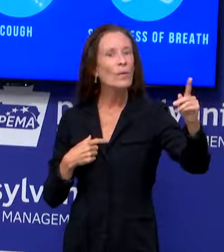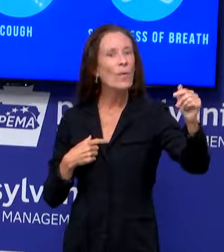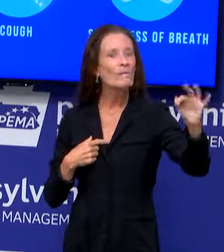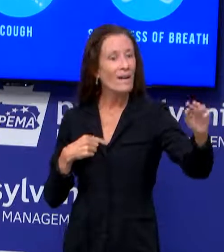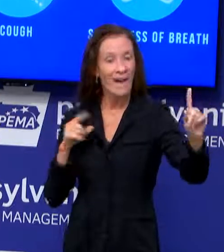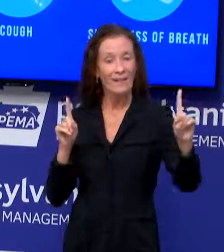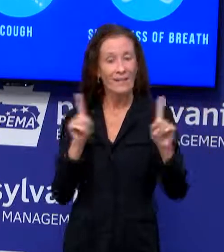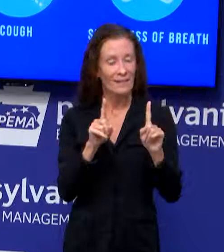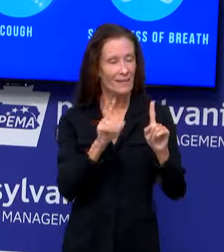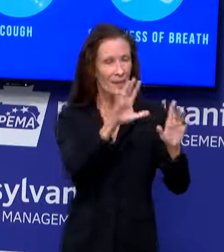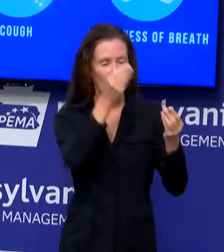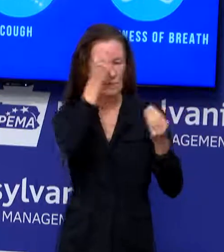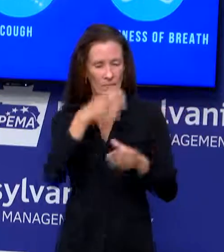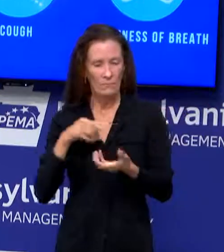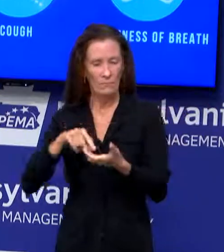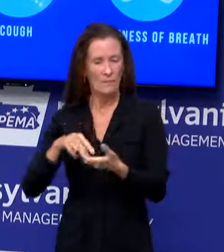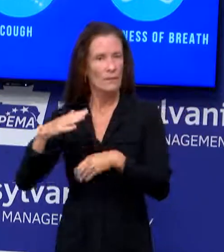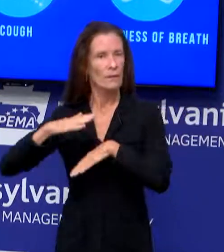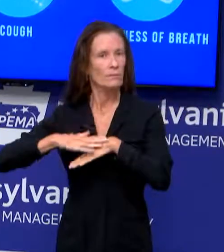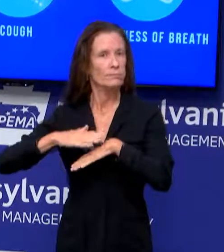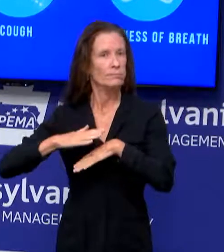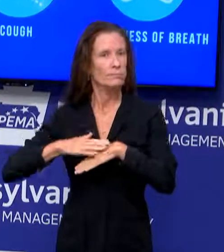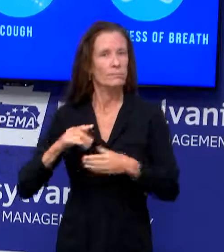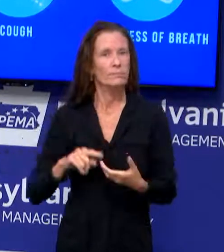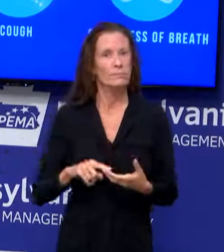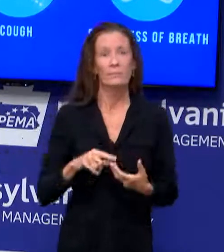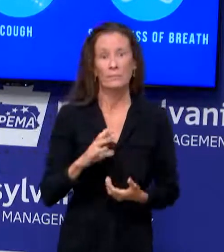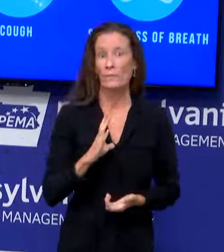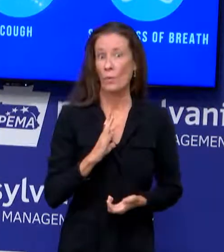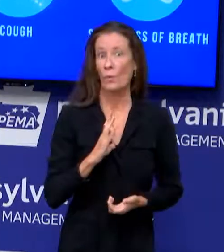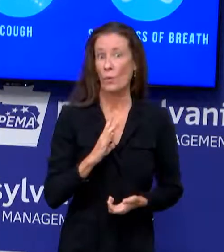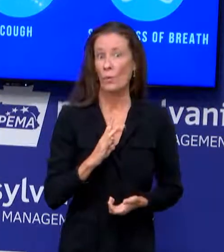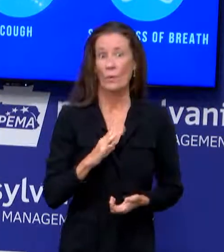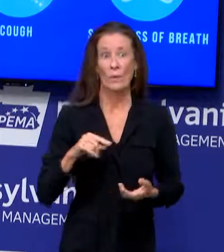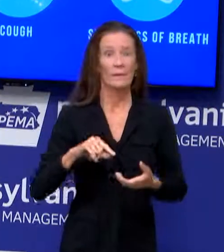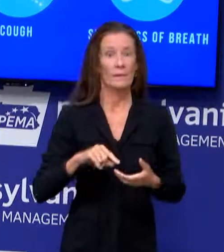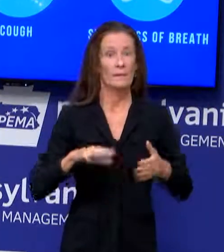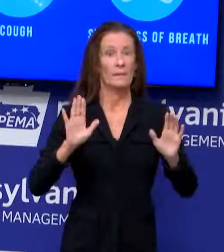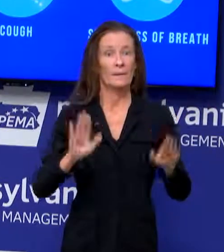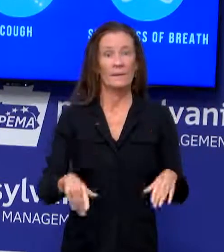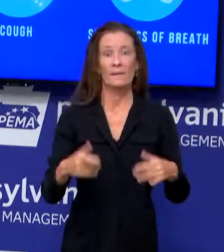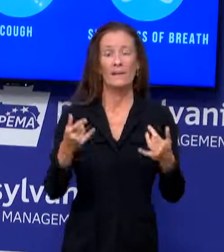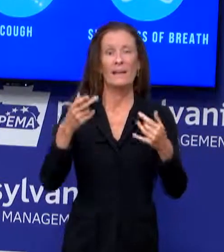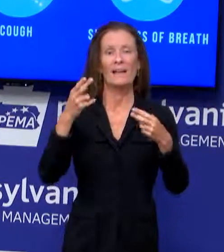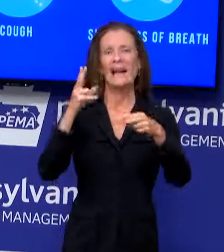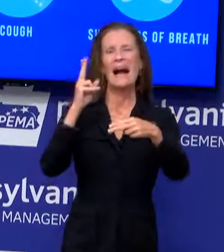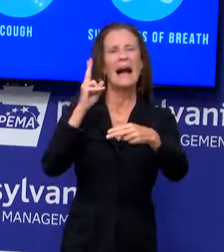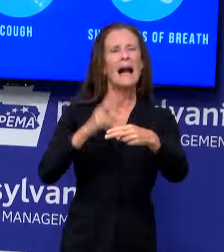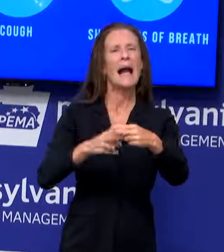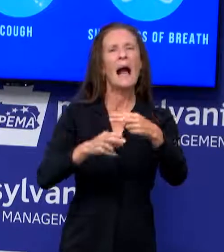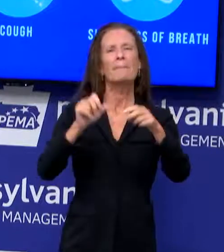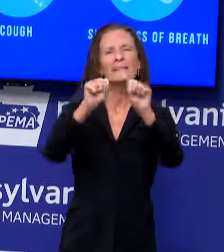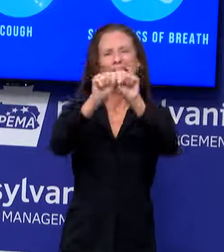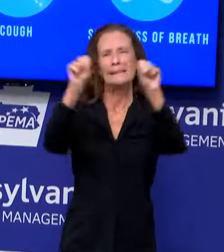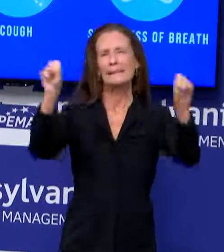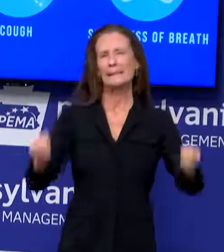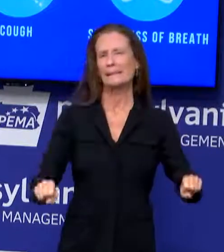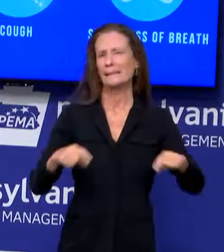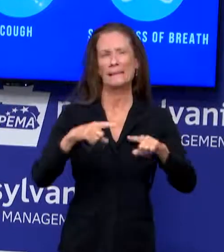We want you to know that the entire system is anonymous and the entire system is completely